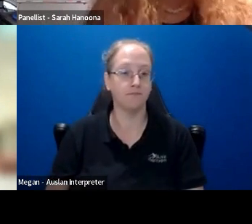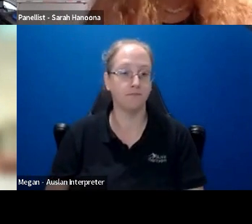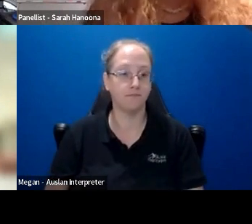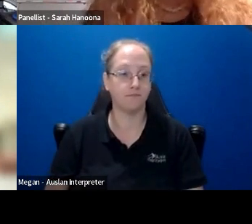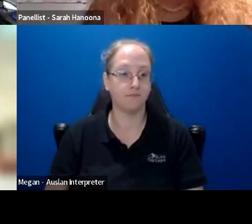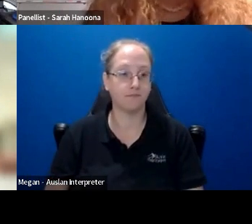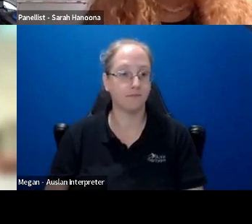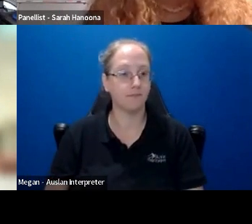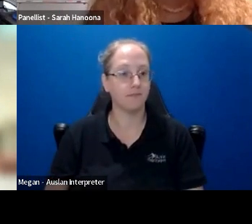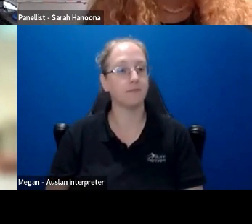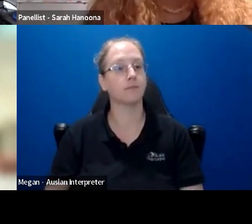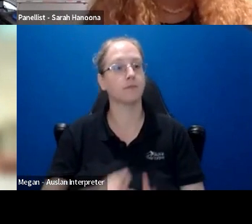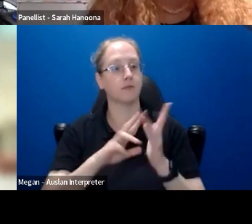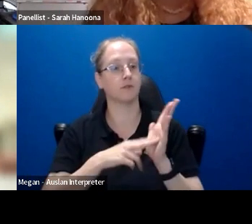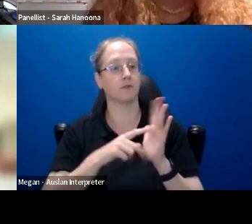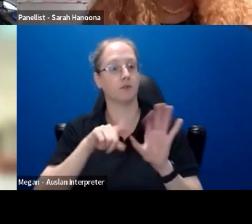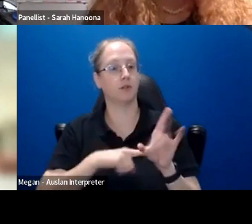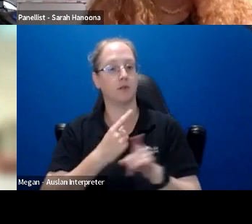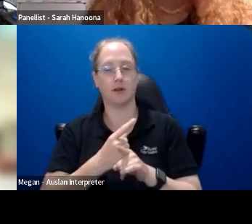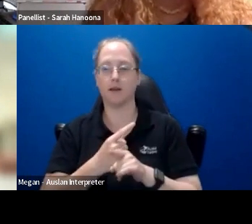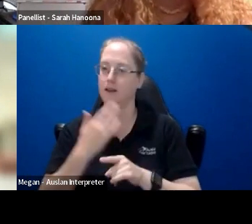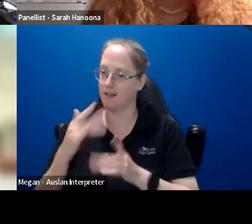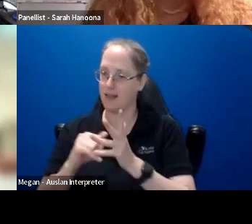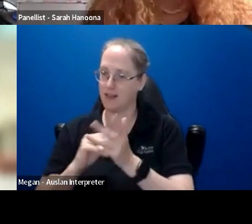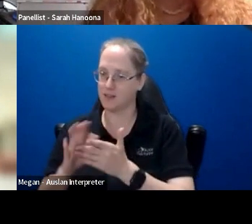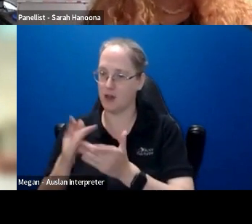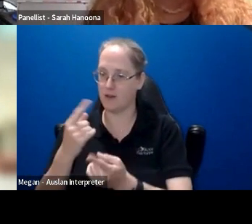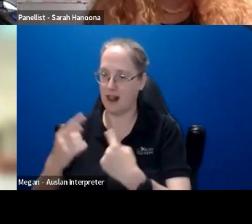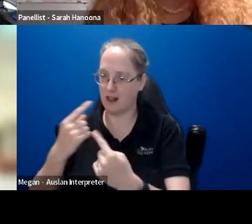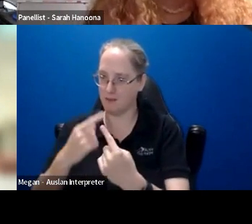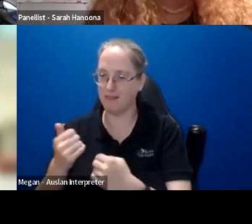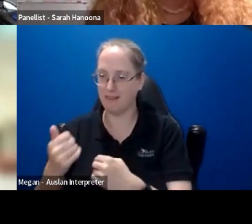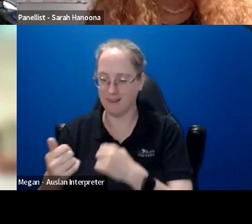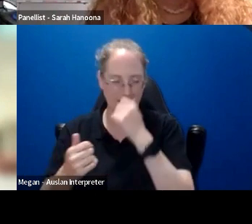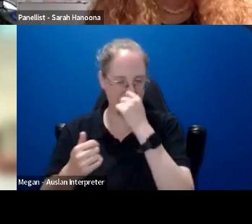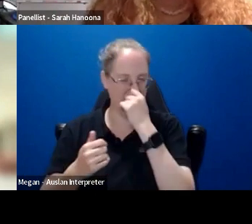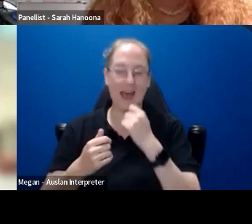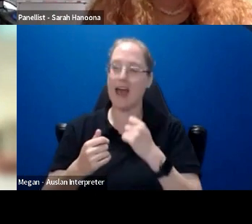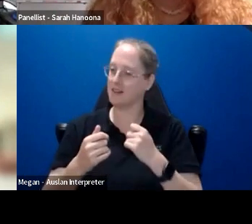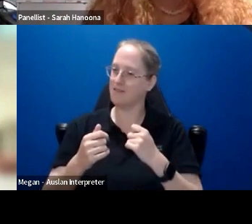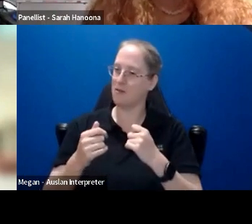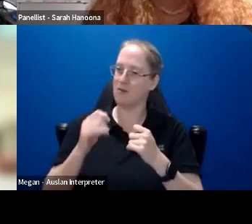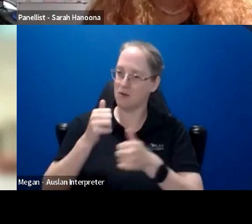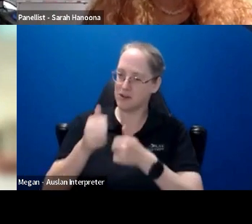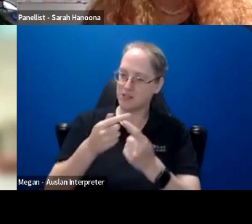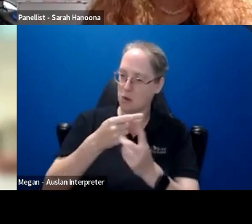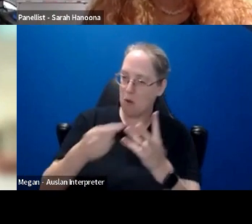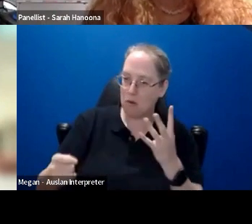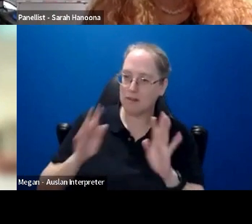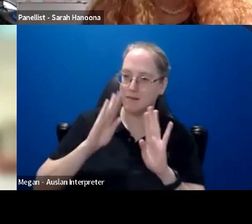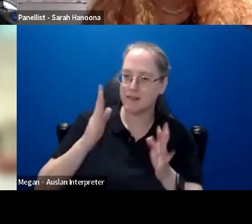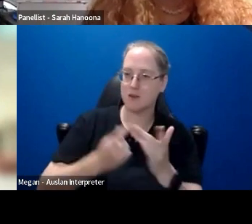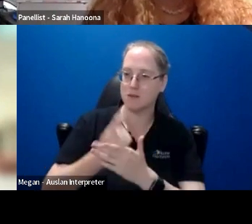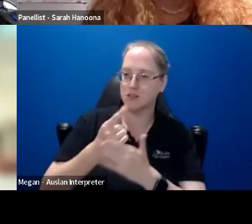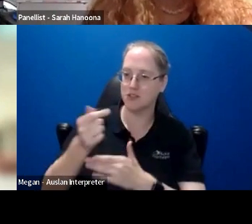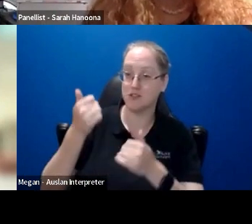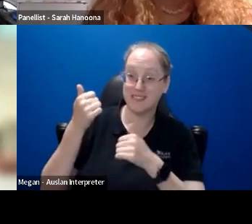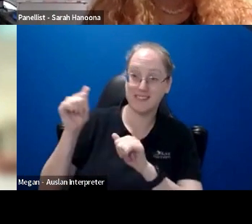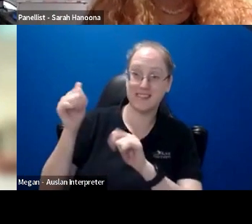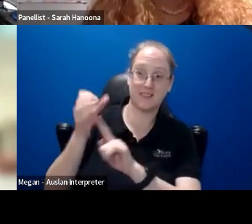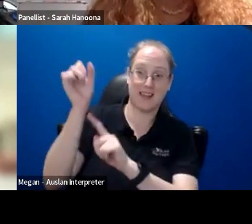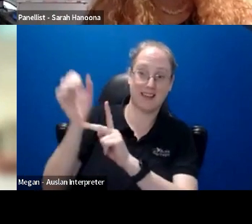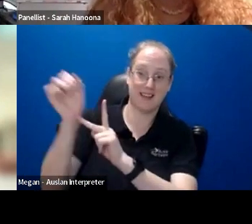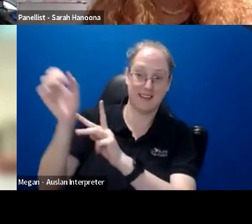Great. Thank you, Sarah, for sharing that, and congratulations on all the amazing opportunities that you've been successful